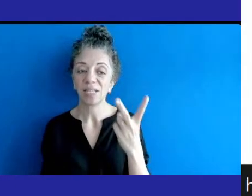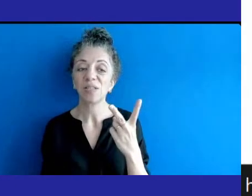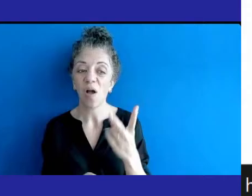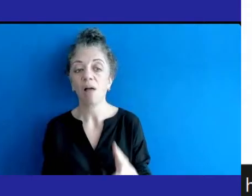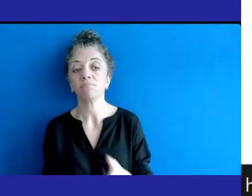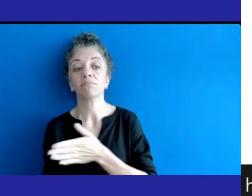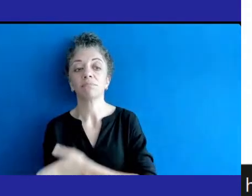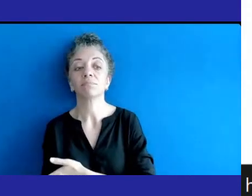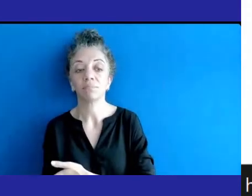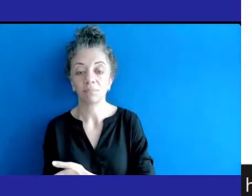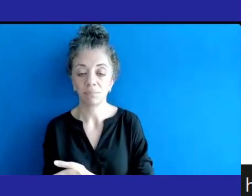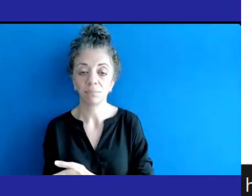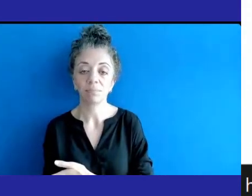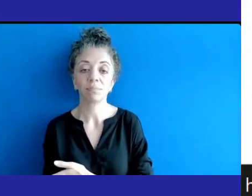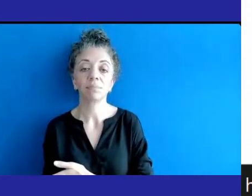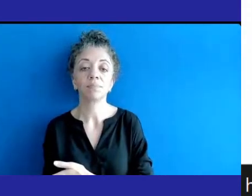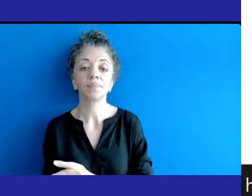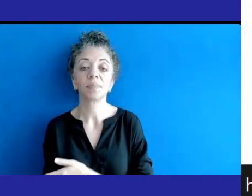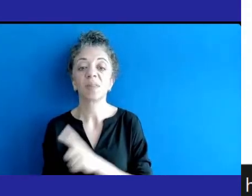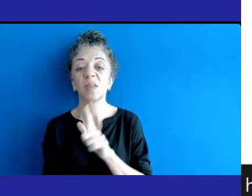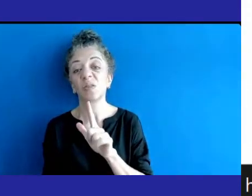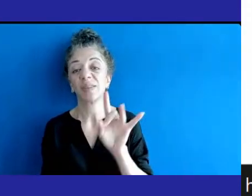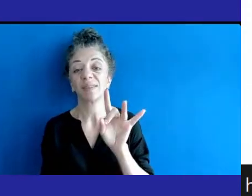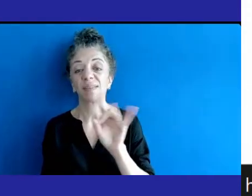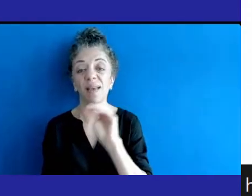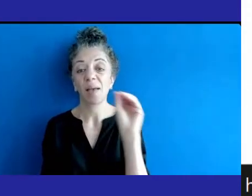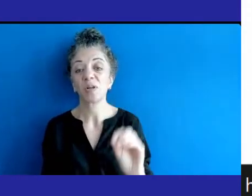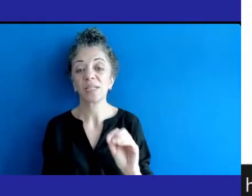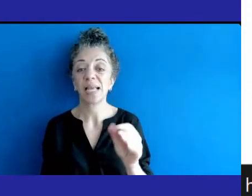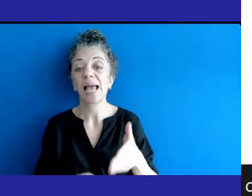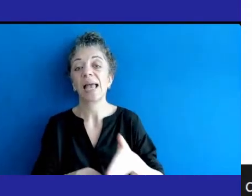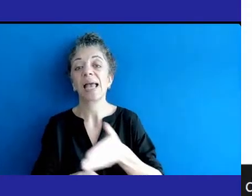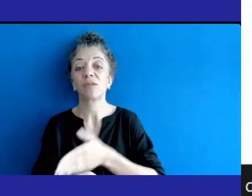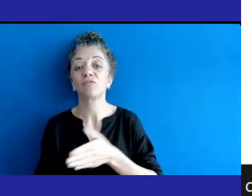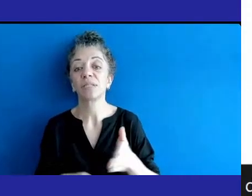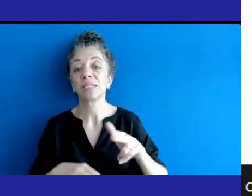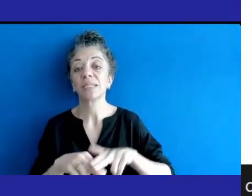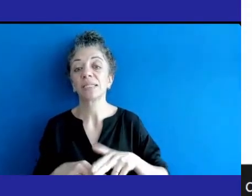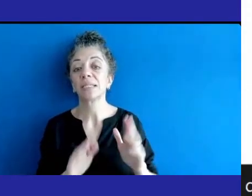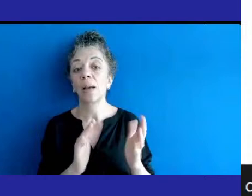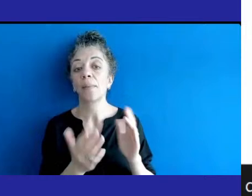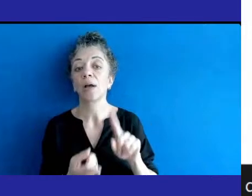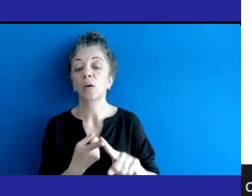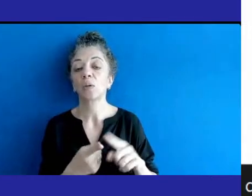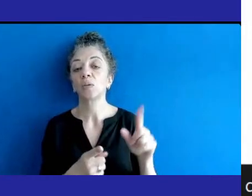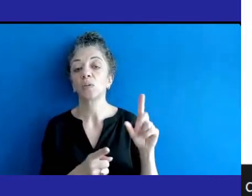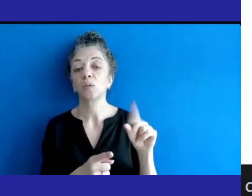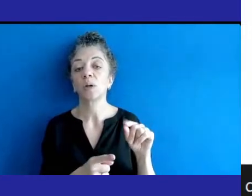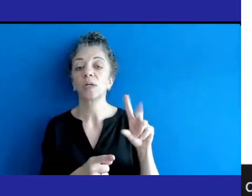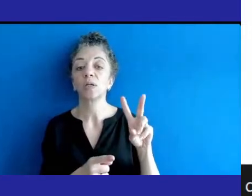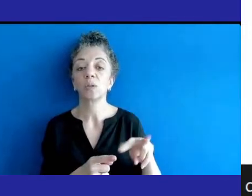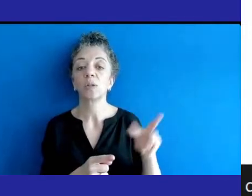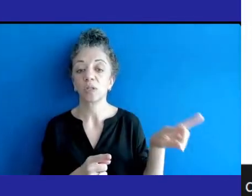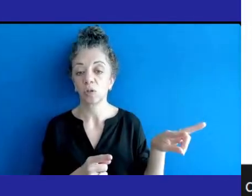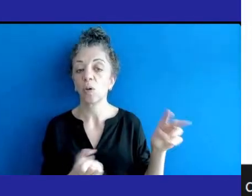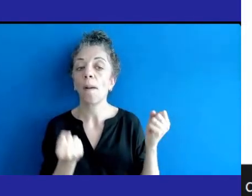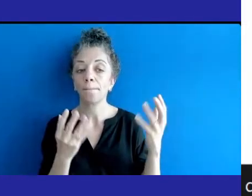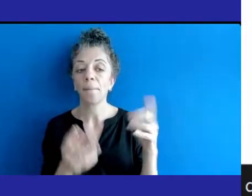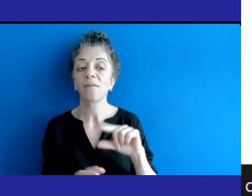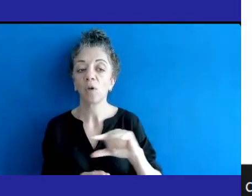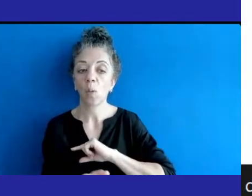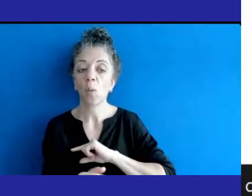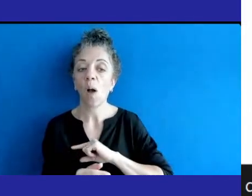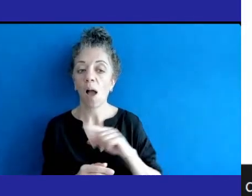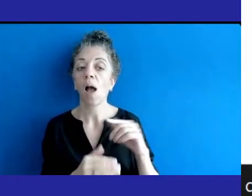quality outcomes, a 28% increase compared to 2022 in many of the quality parameters. As you can